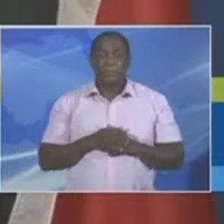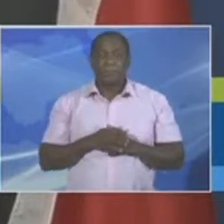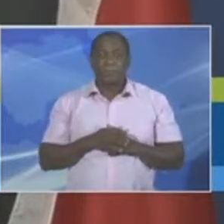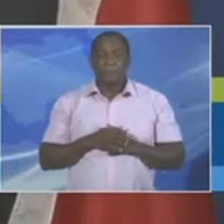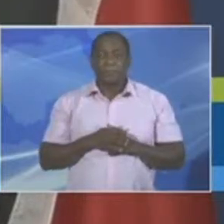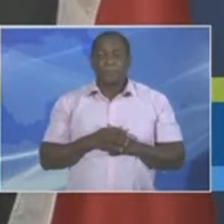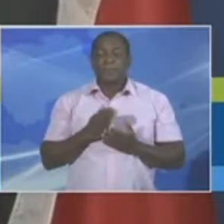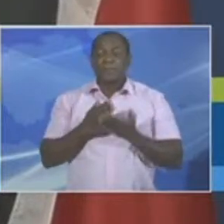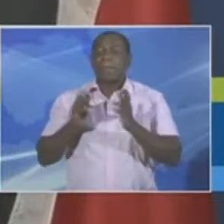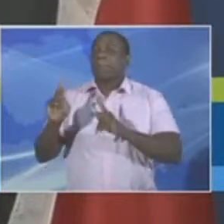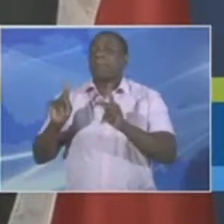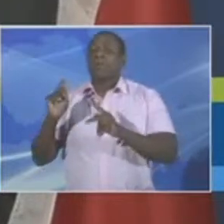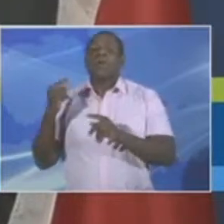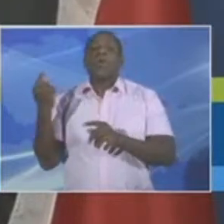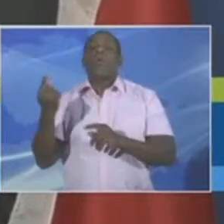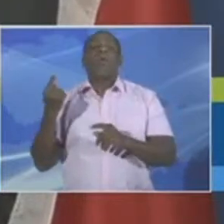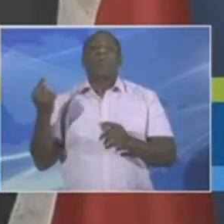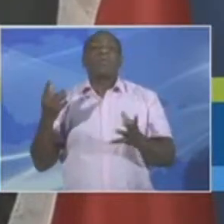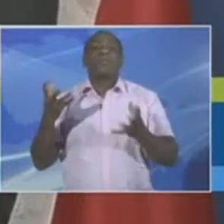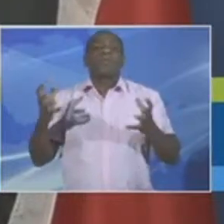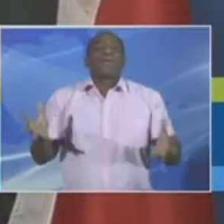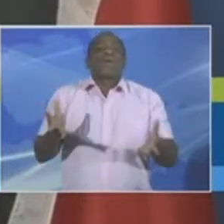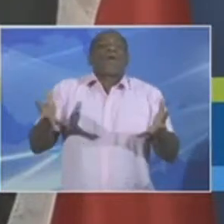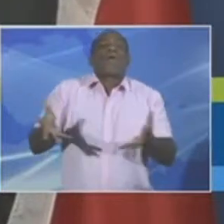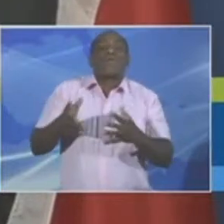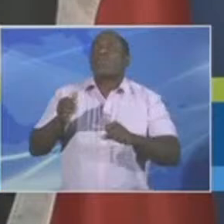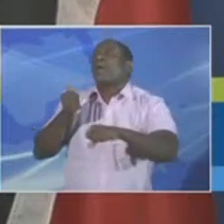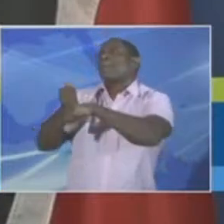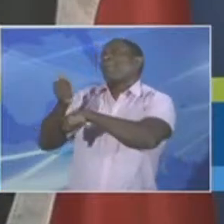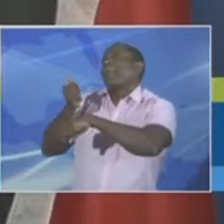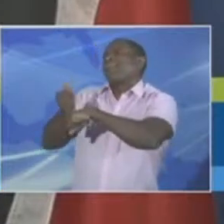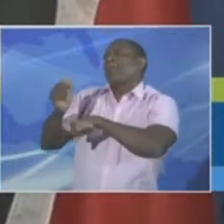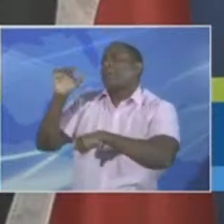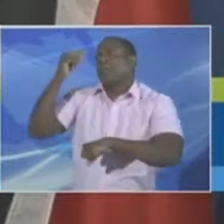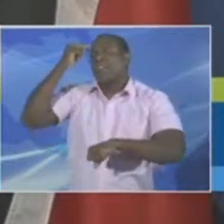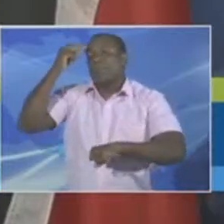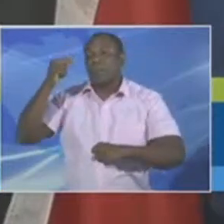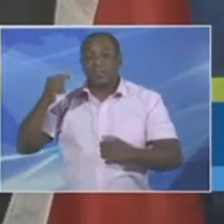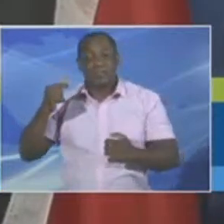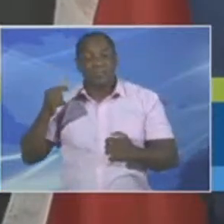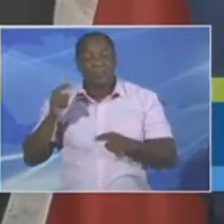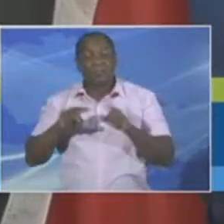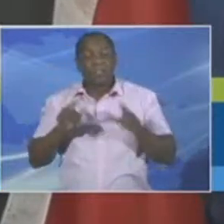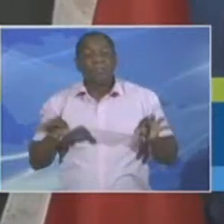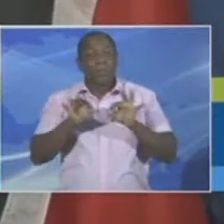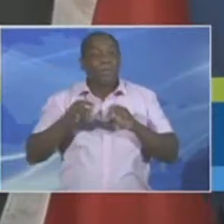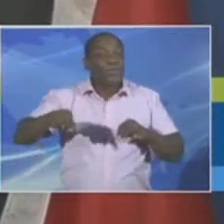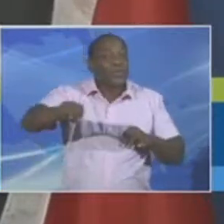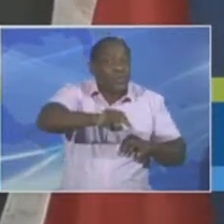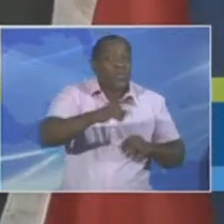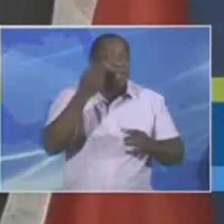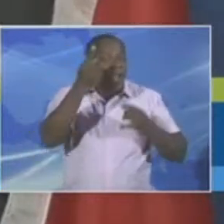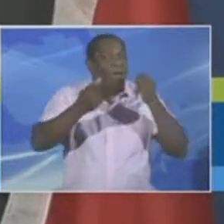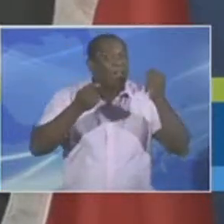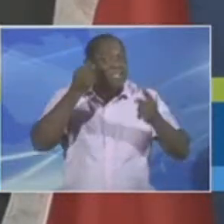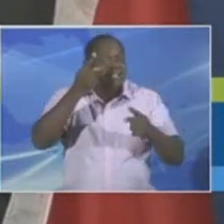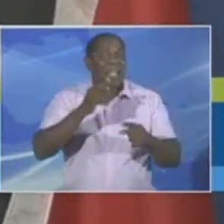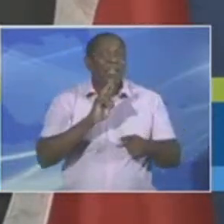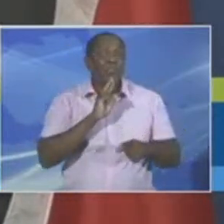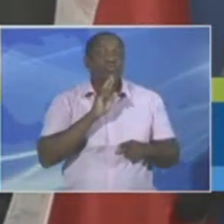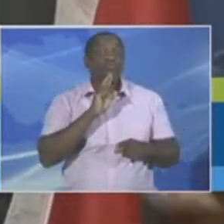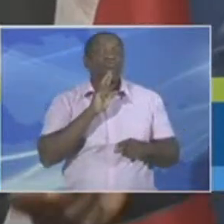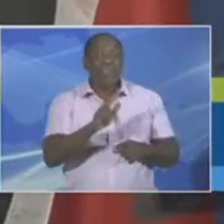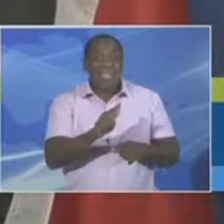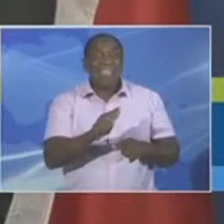somebody. But you'll be better off if you understand it. Then you might know that there are some things that you might be able to do to ameliorate